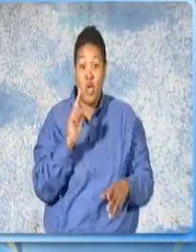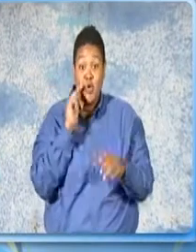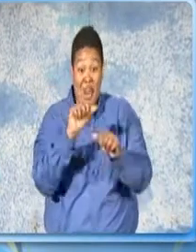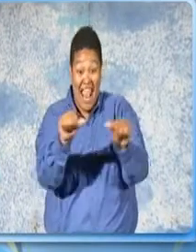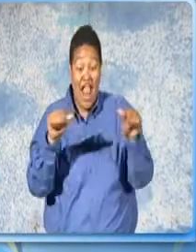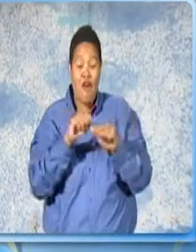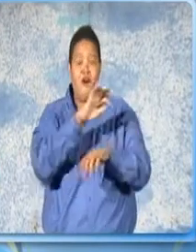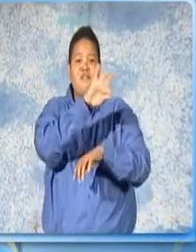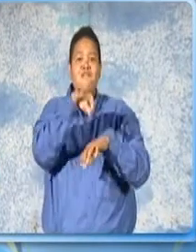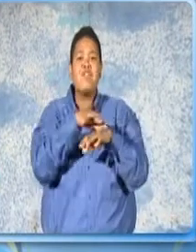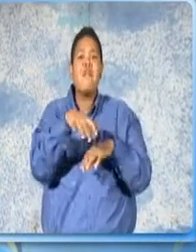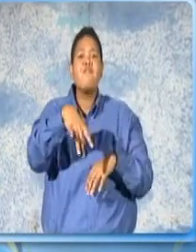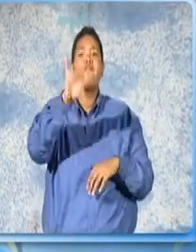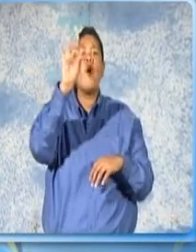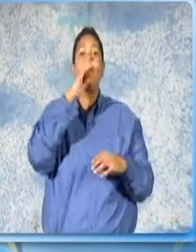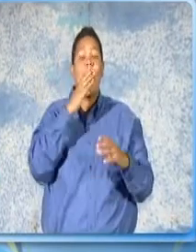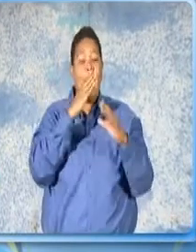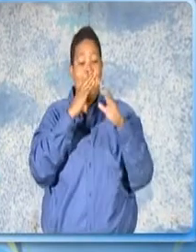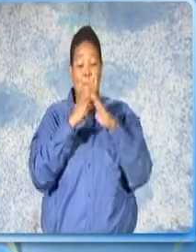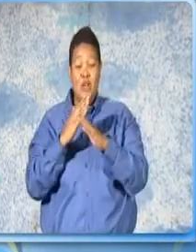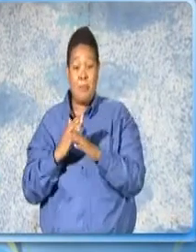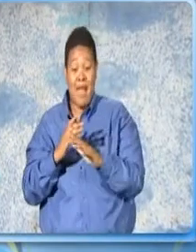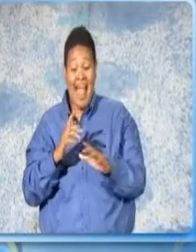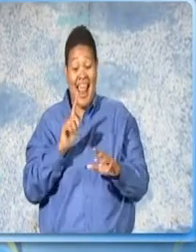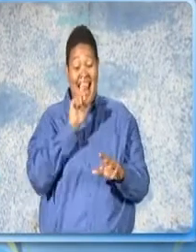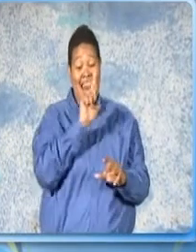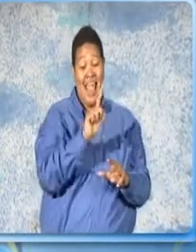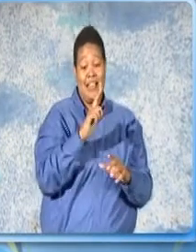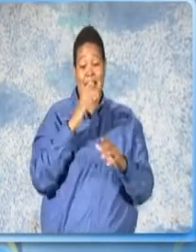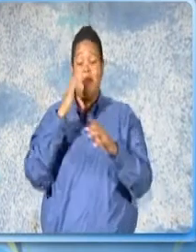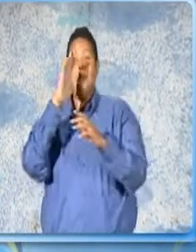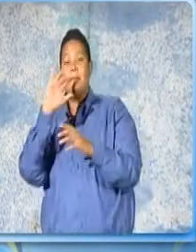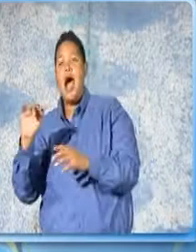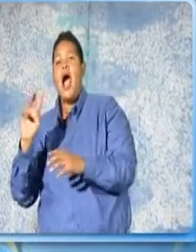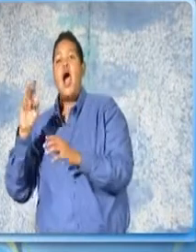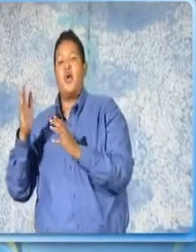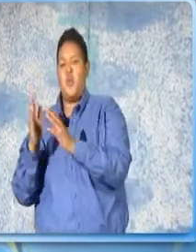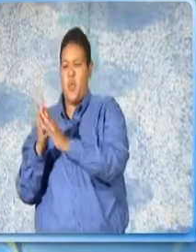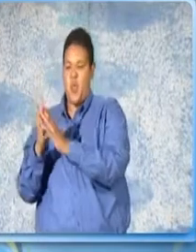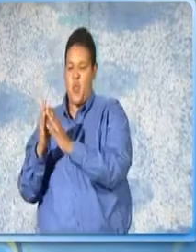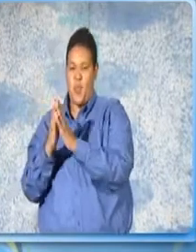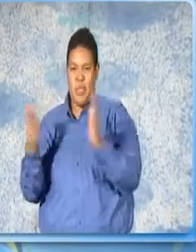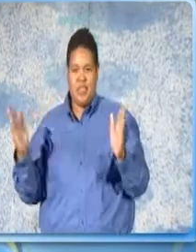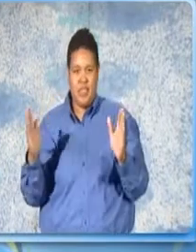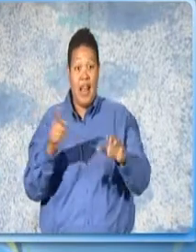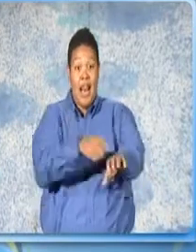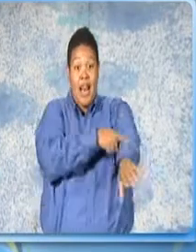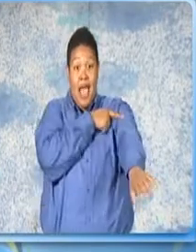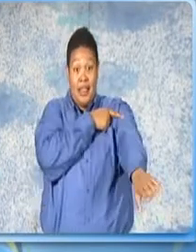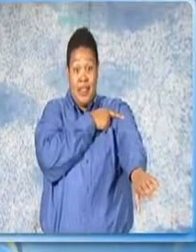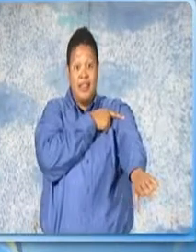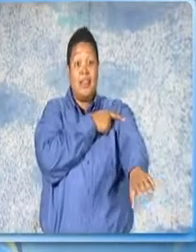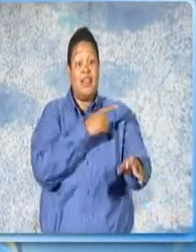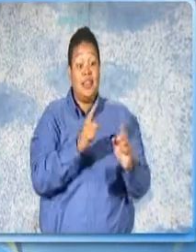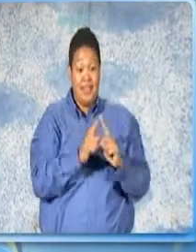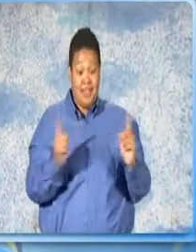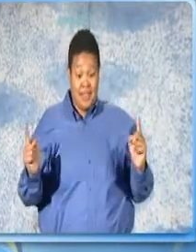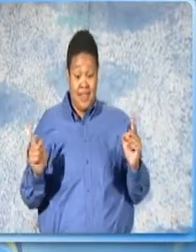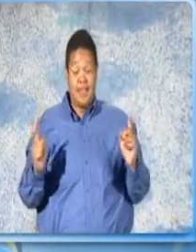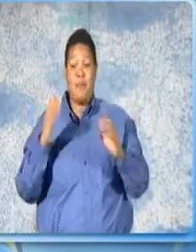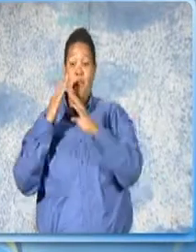field would be found by multiplying its length by its width. Therefore, the area of the football field would